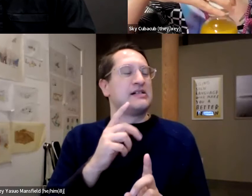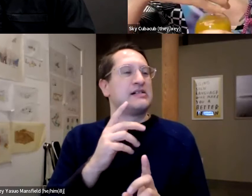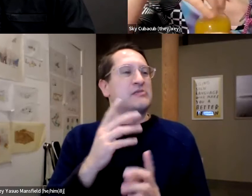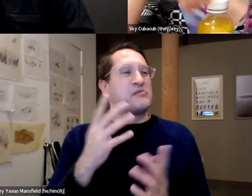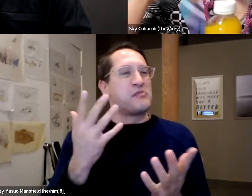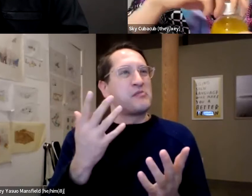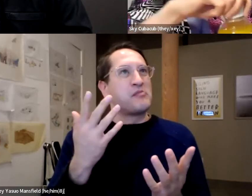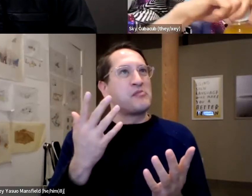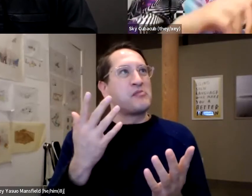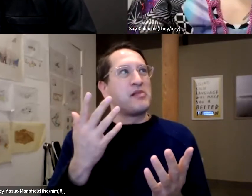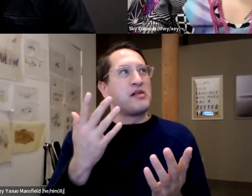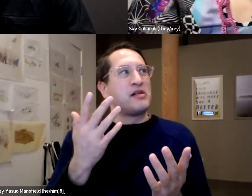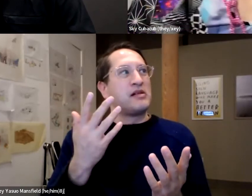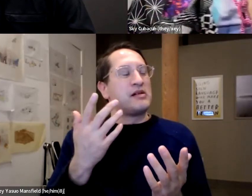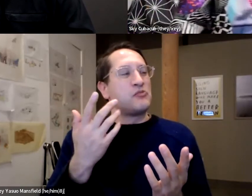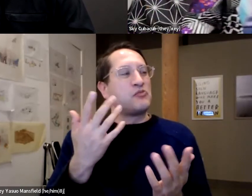design process.